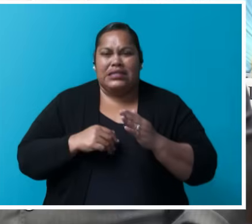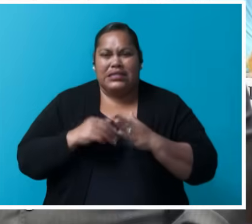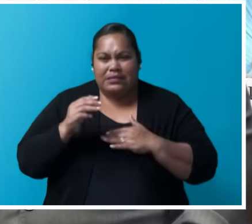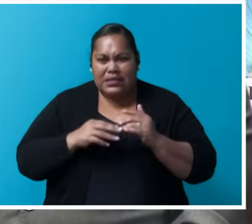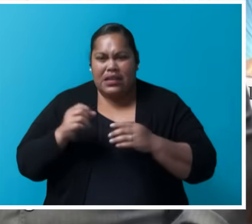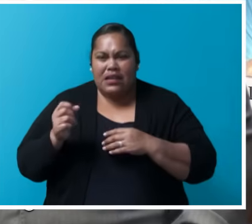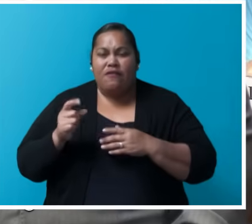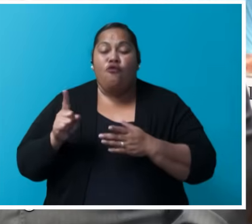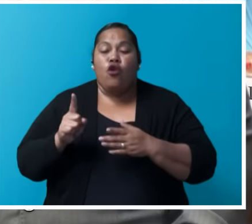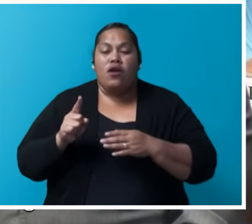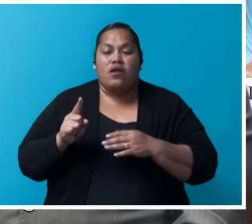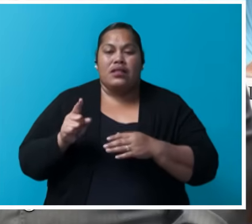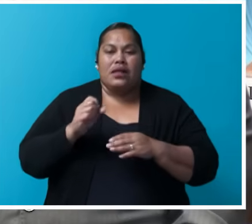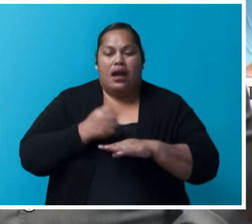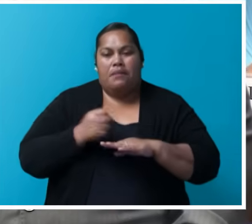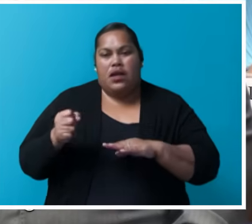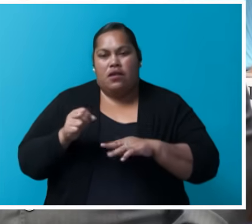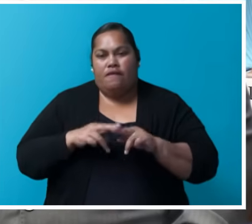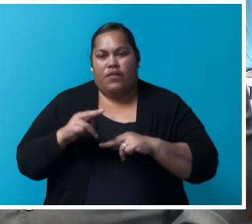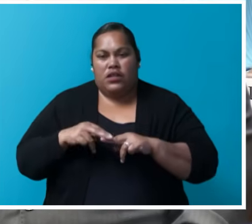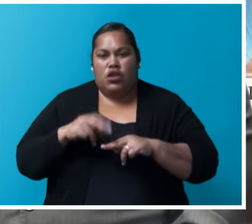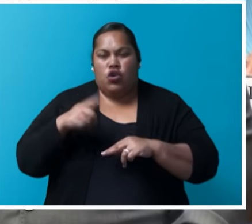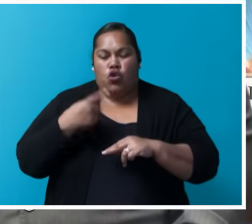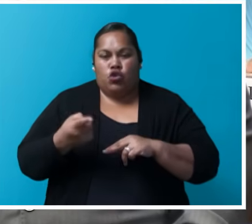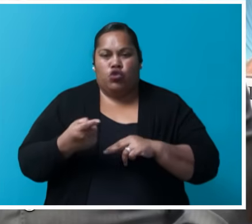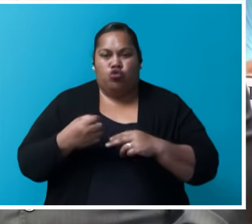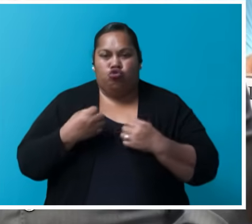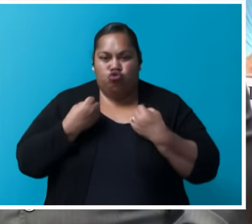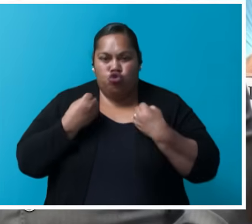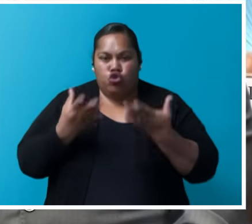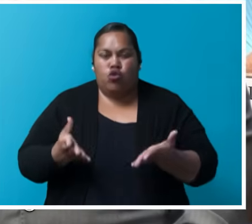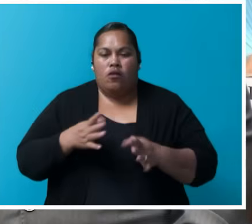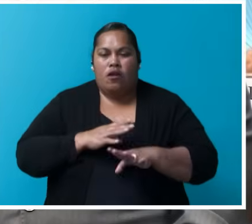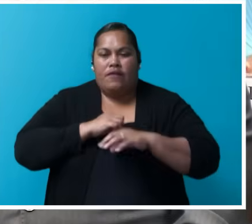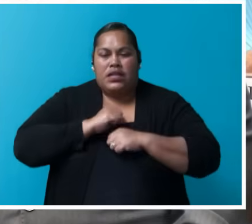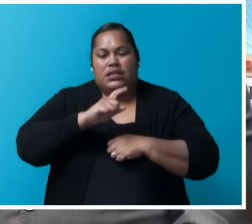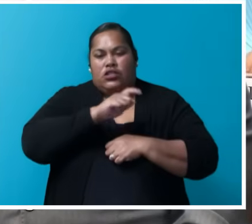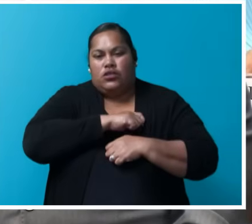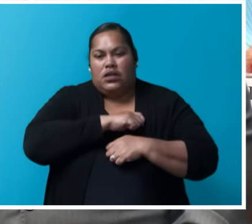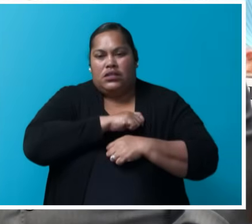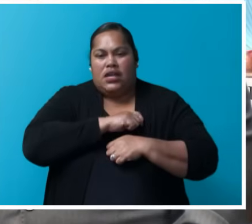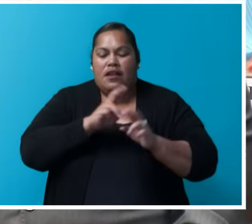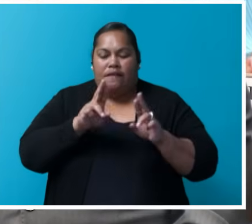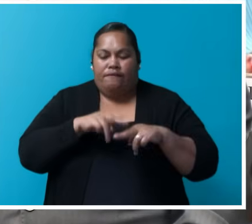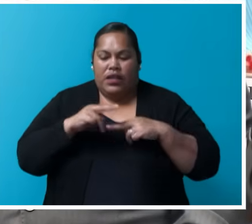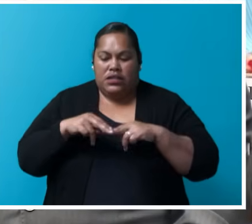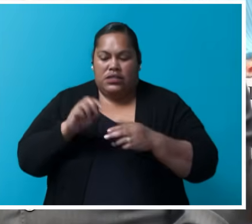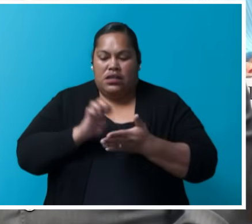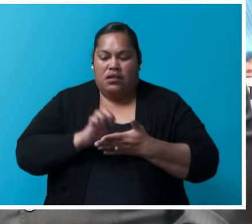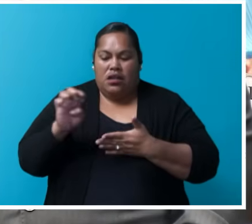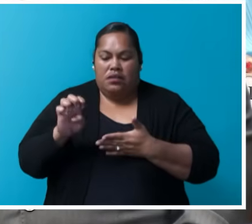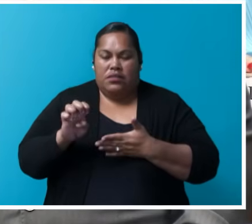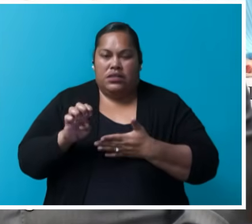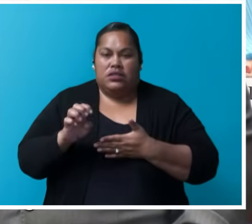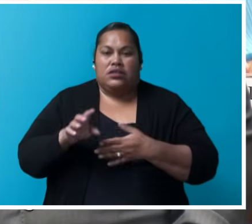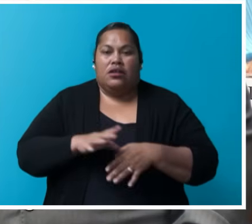the Government of Fiji and who continue to demonstrate trust and confidence in Fiji's economic governance